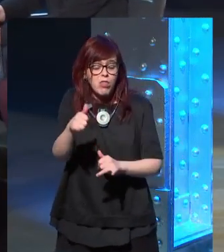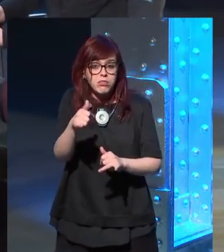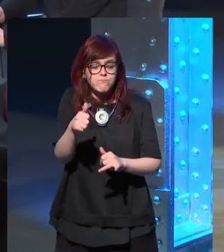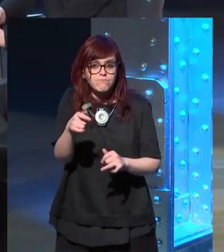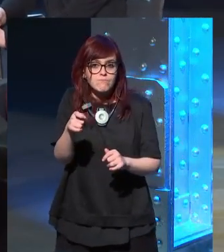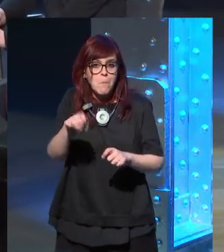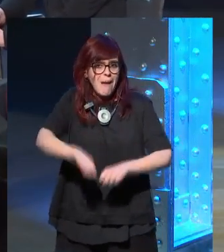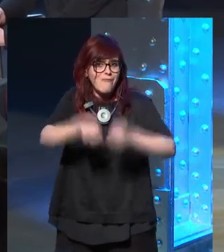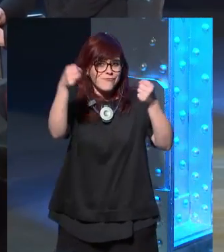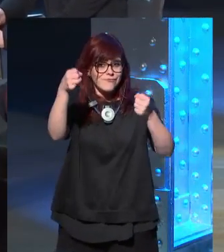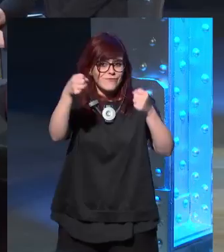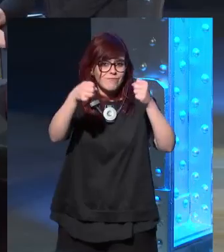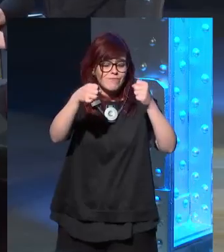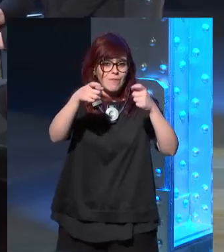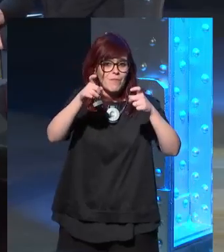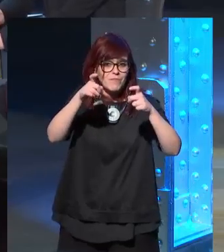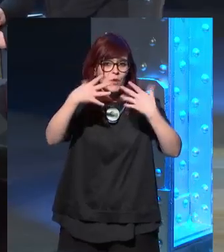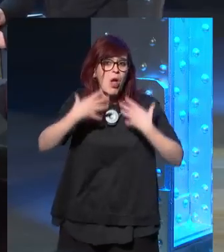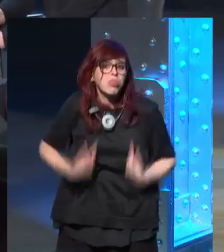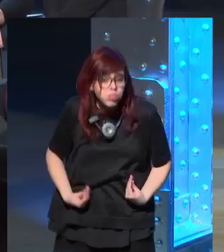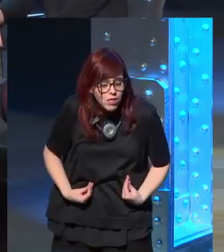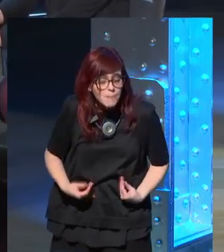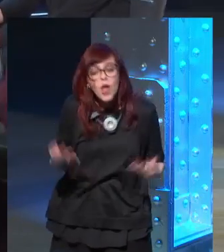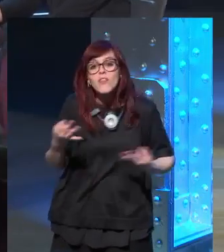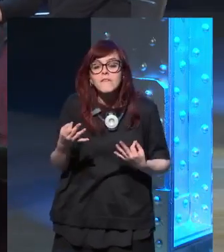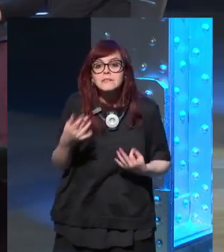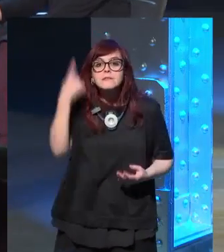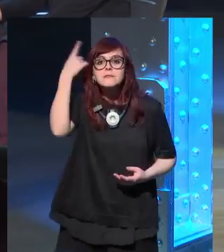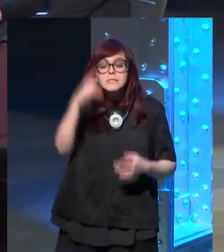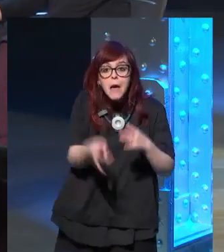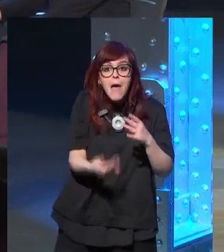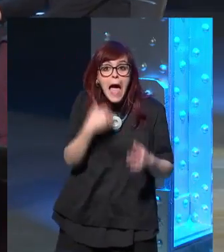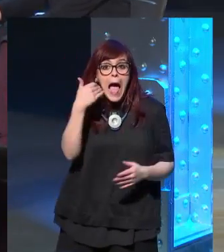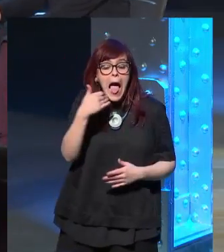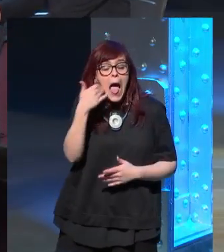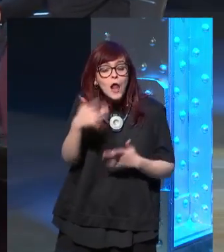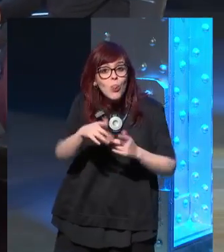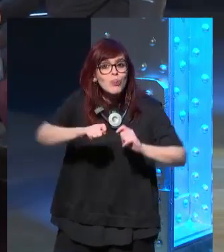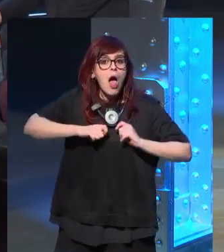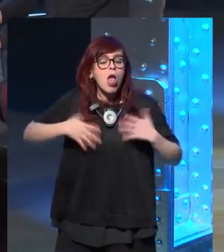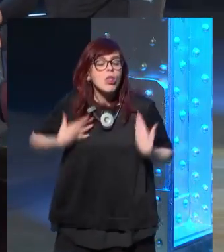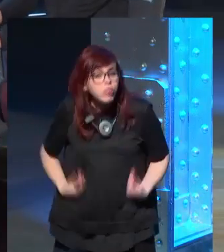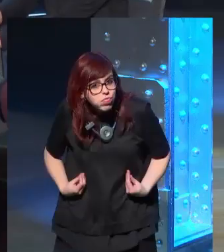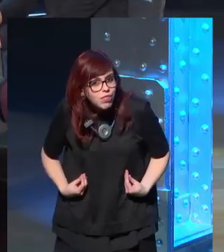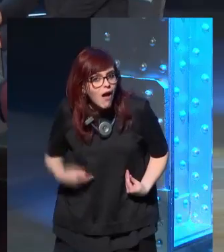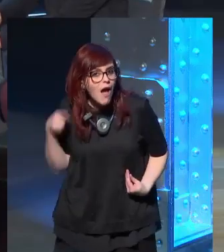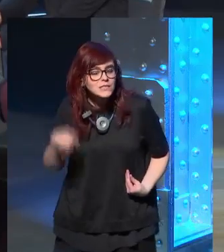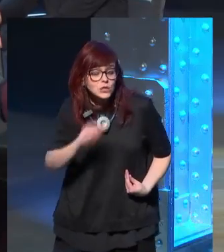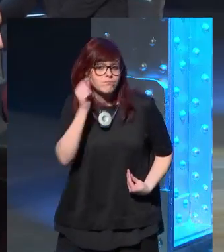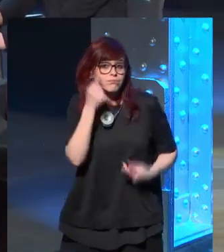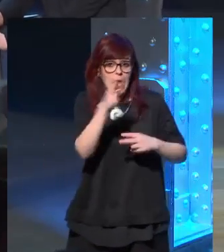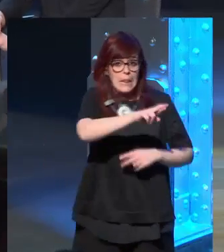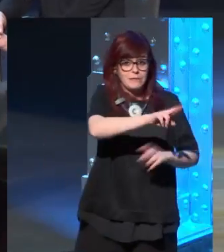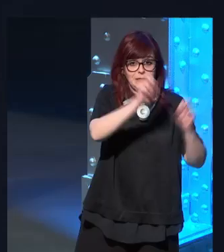those things and do less of those, I think is very important. Es que hay que darse cuenta cuando uno es feliz. You need